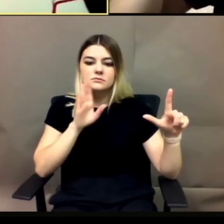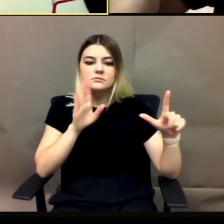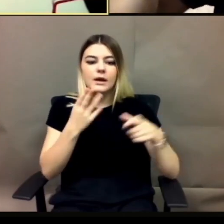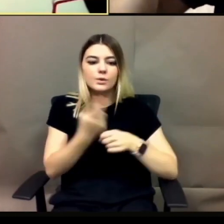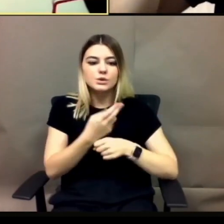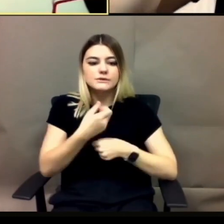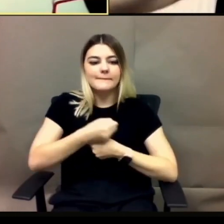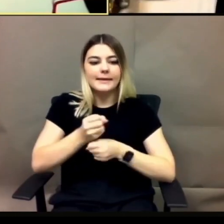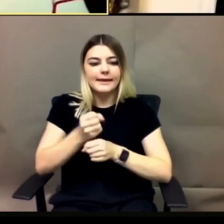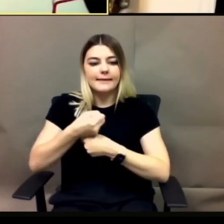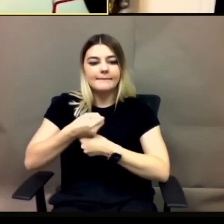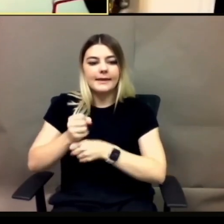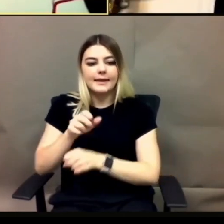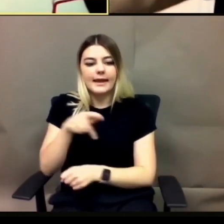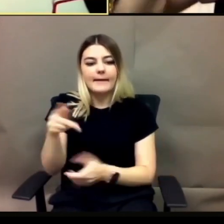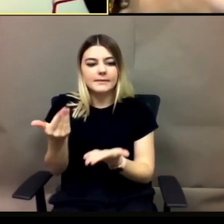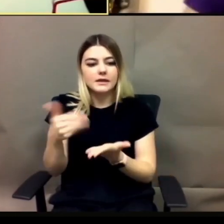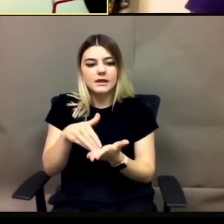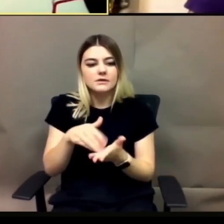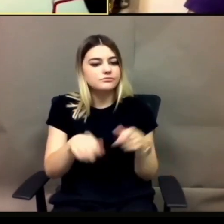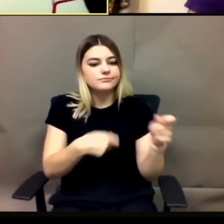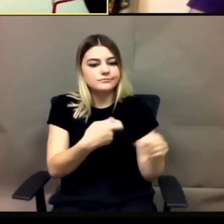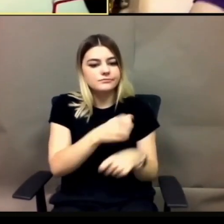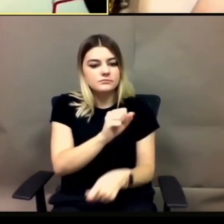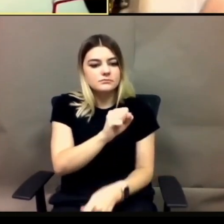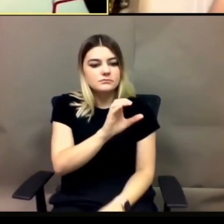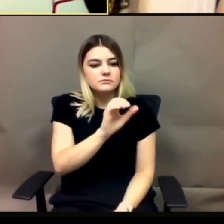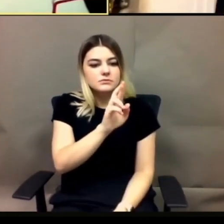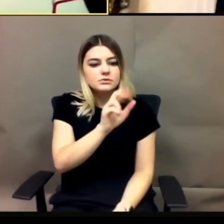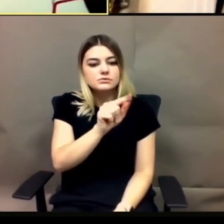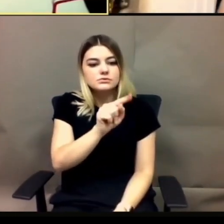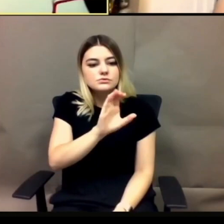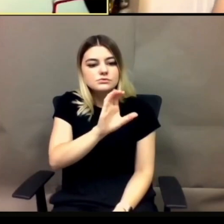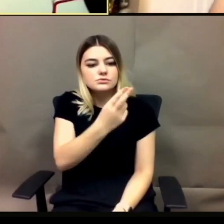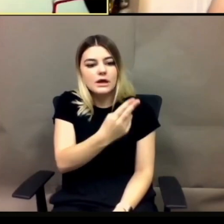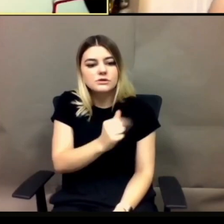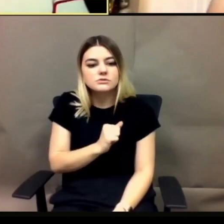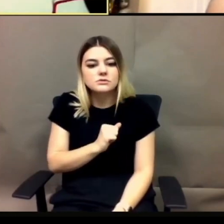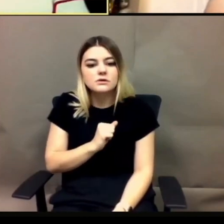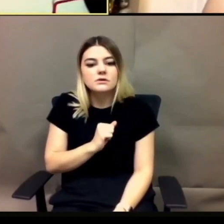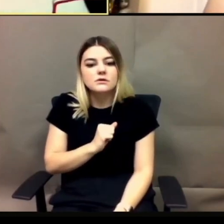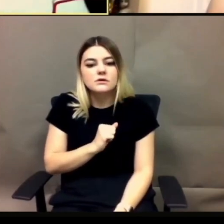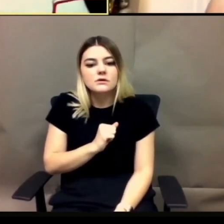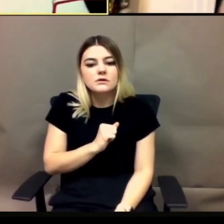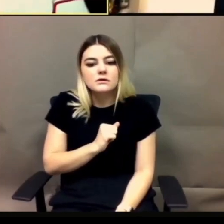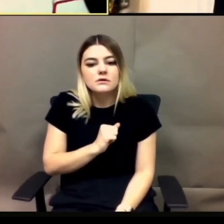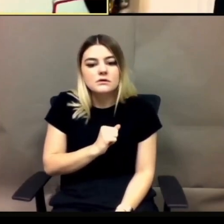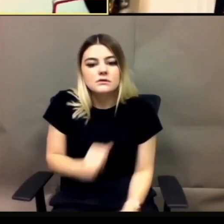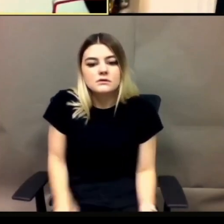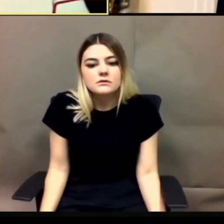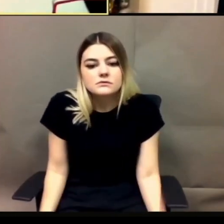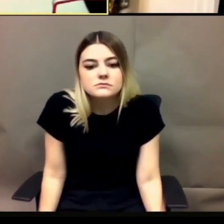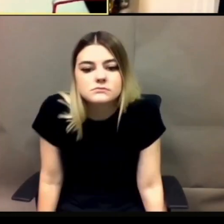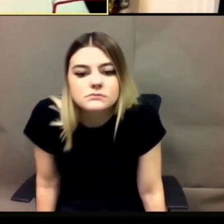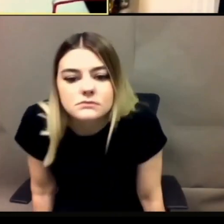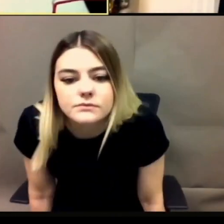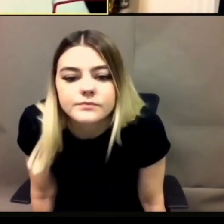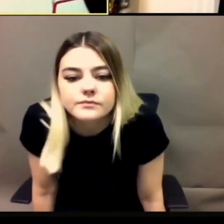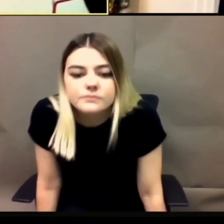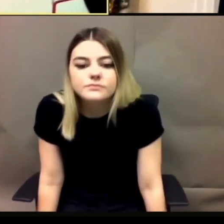again because it'll be easier for me. And then I'm going to connect to Earth.